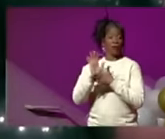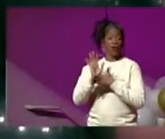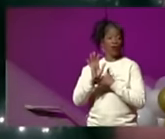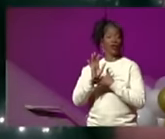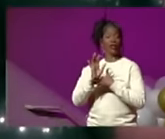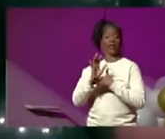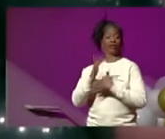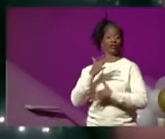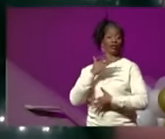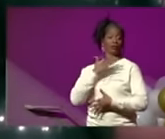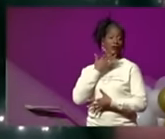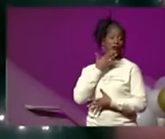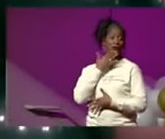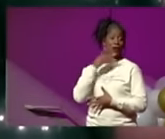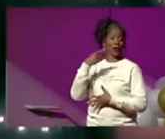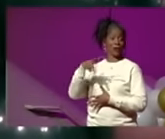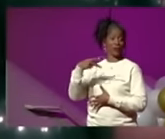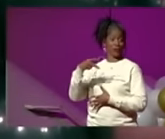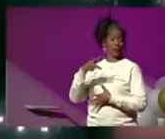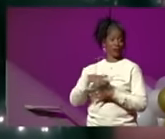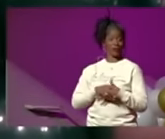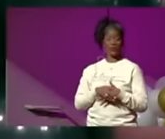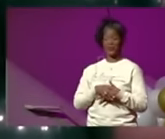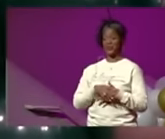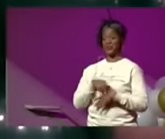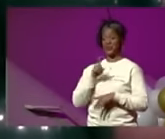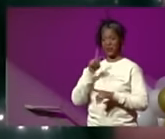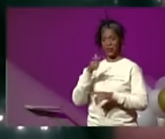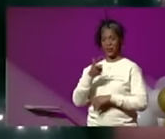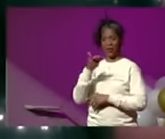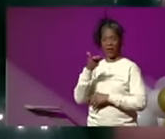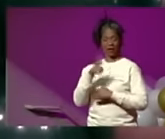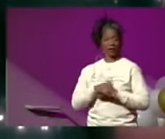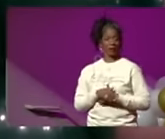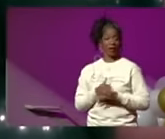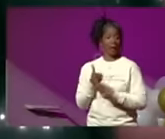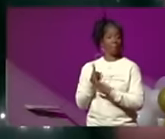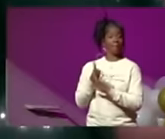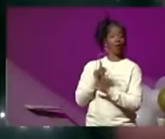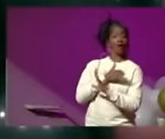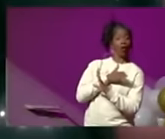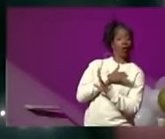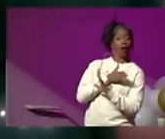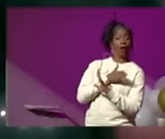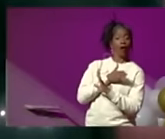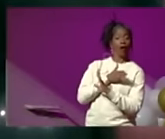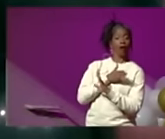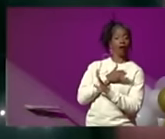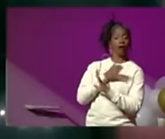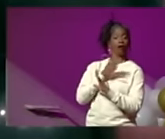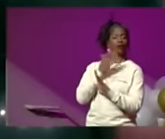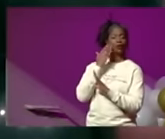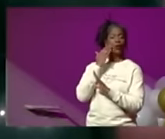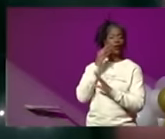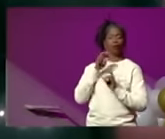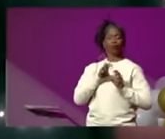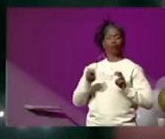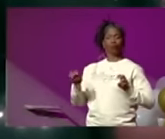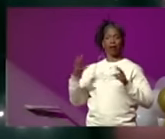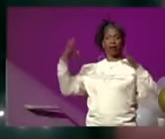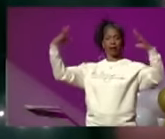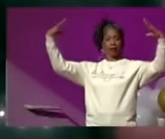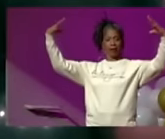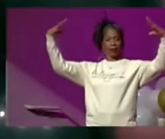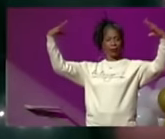and we got there. Watch this. Before the lights went out,